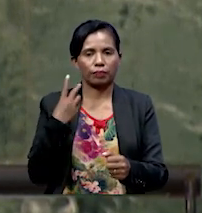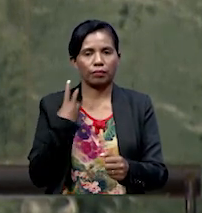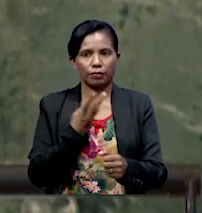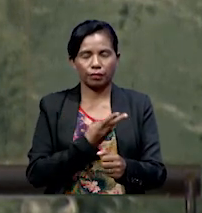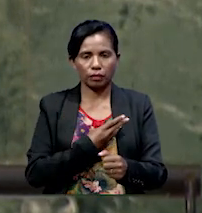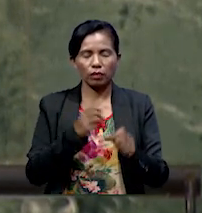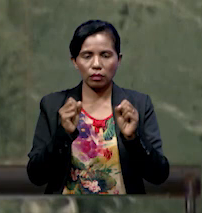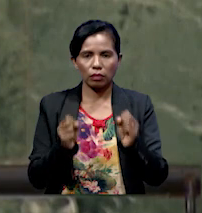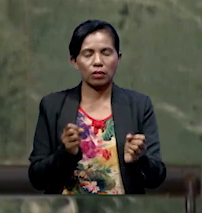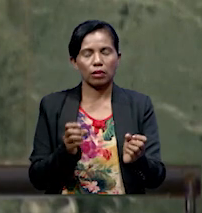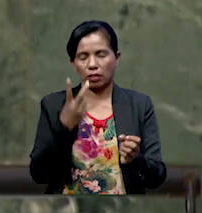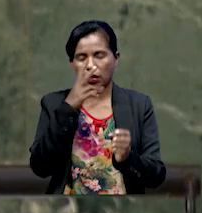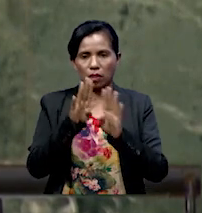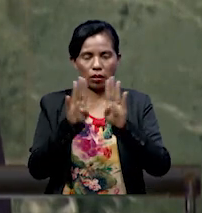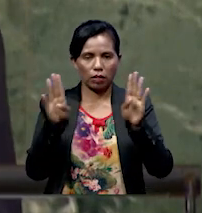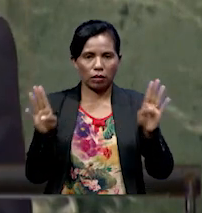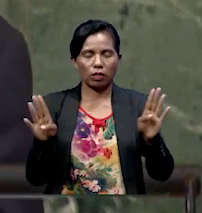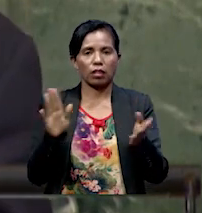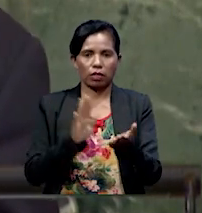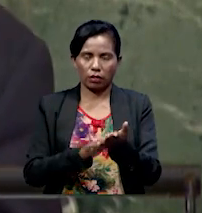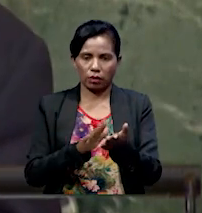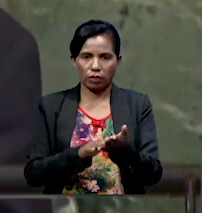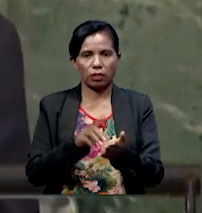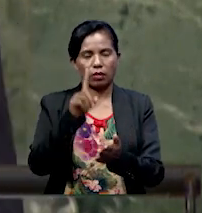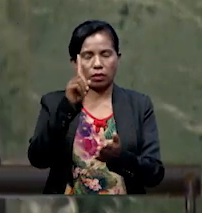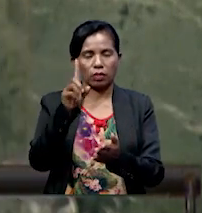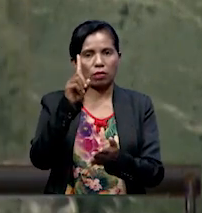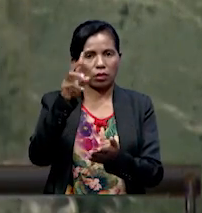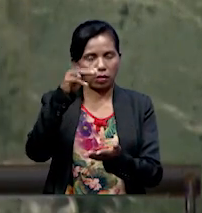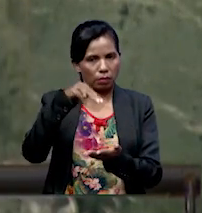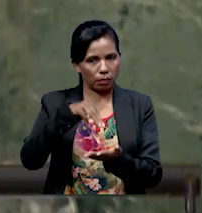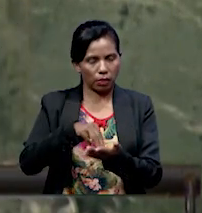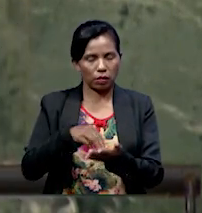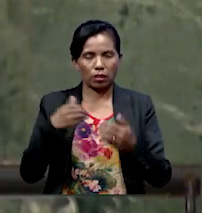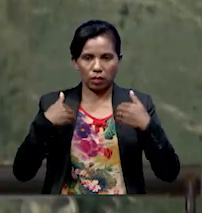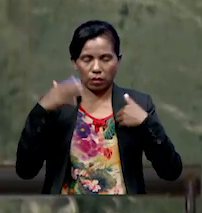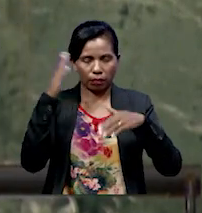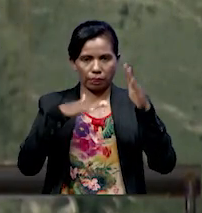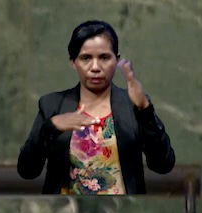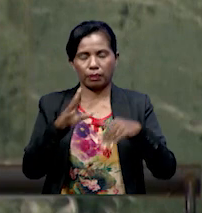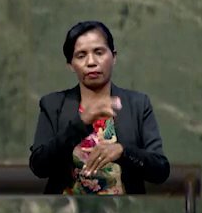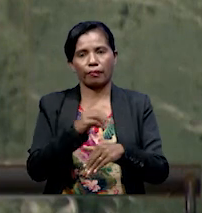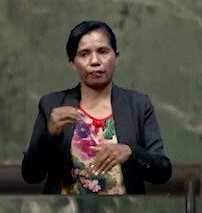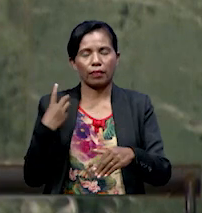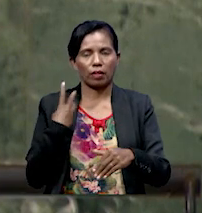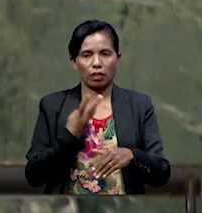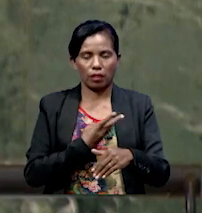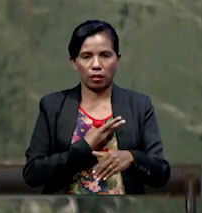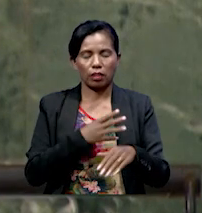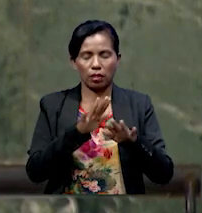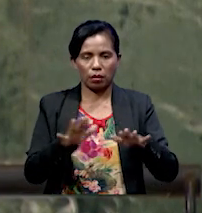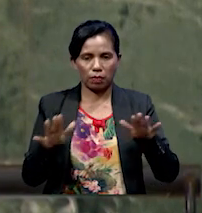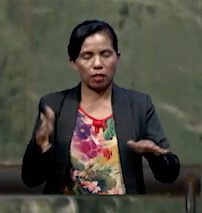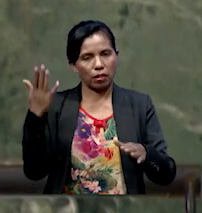school and miss out on the one meal a day program, which provides a meal for every child in